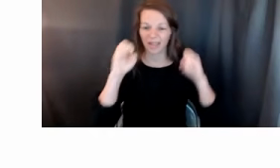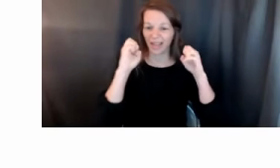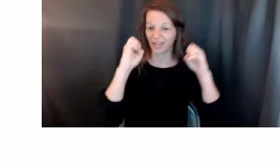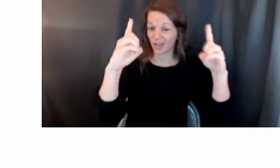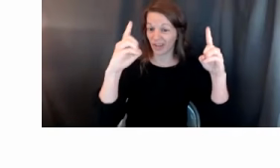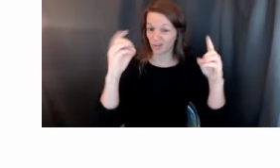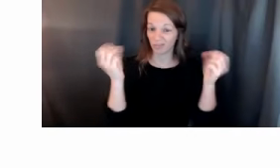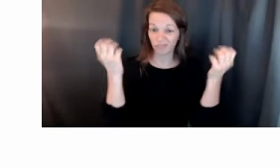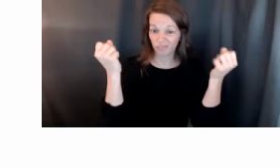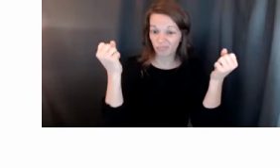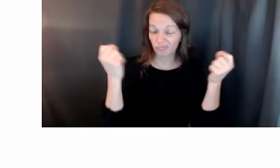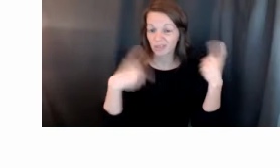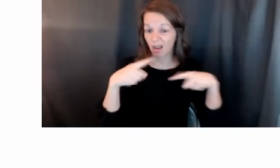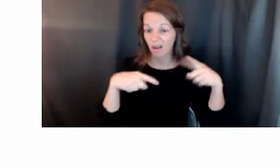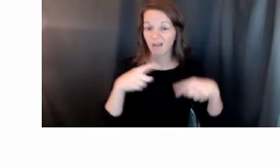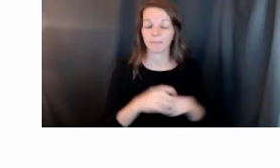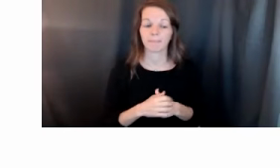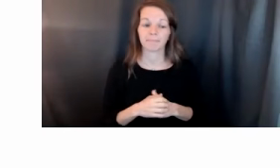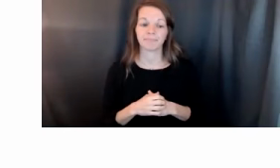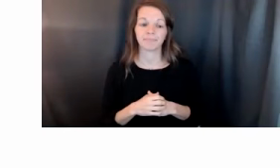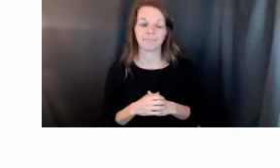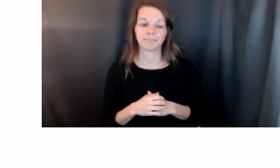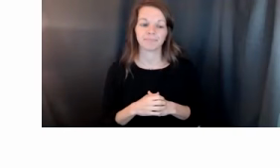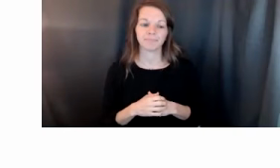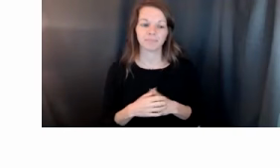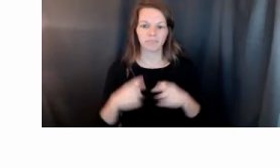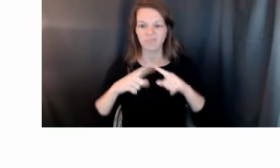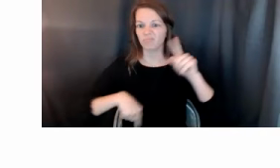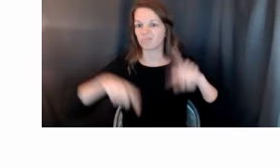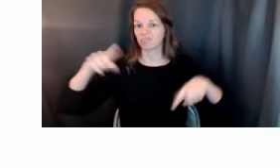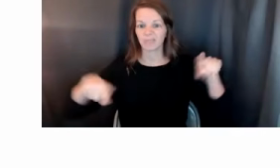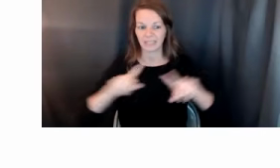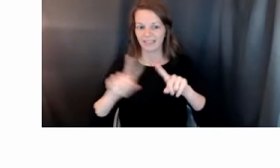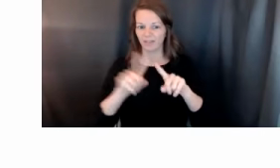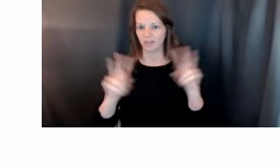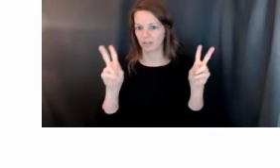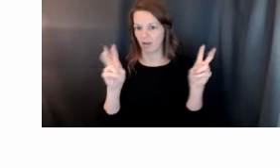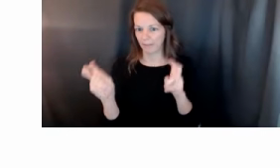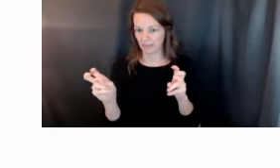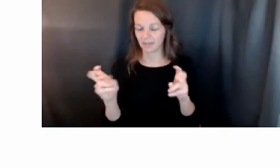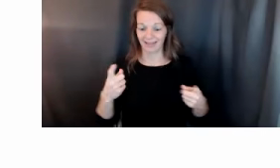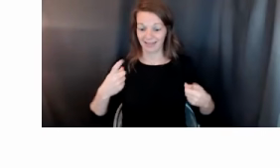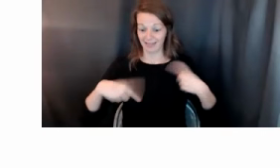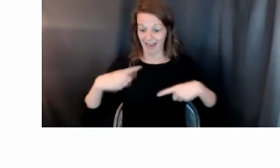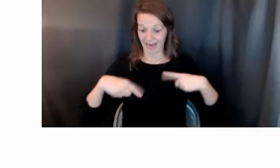ASL. And due to the wide variety of genres, the signing